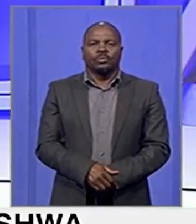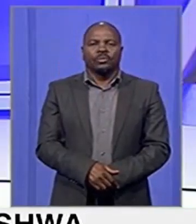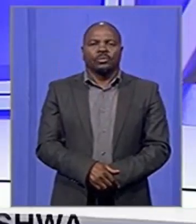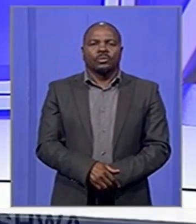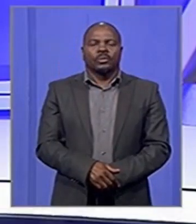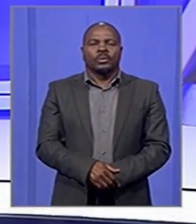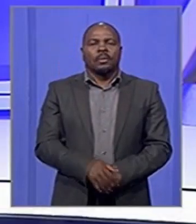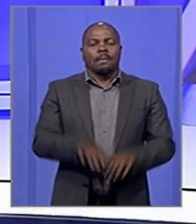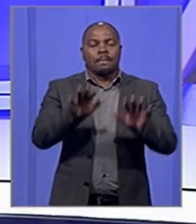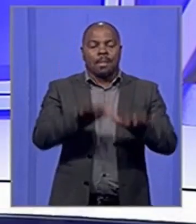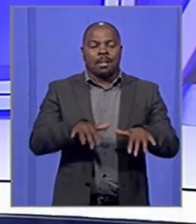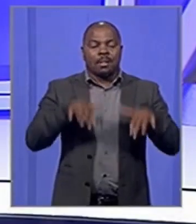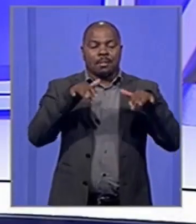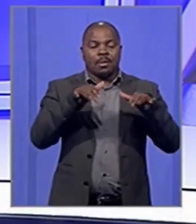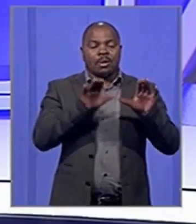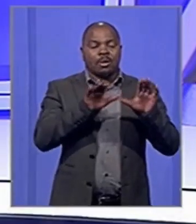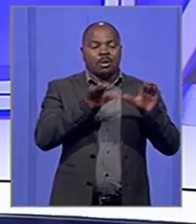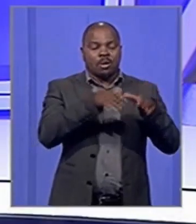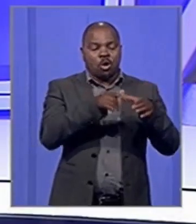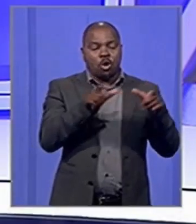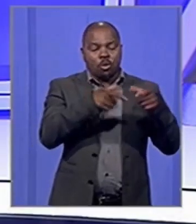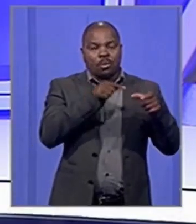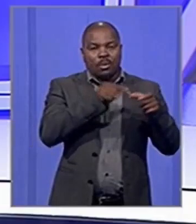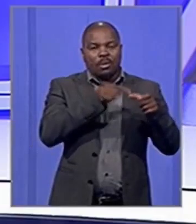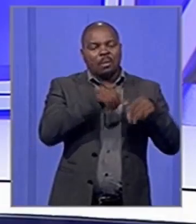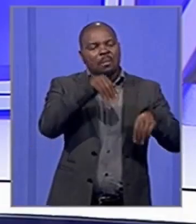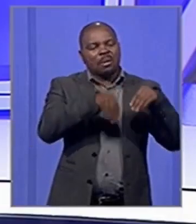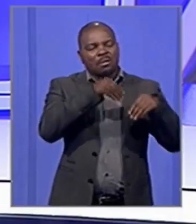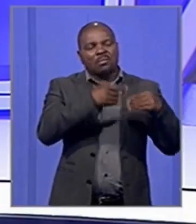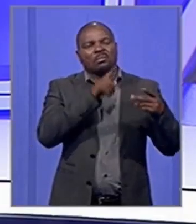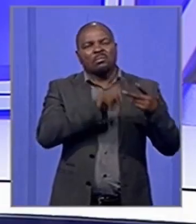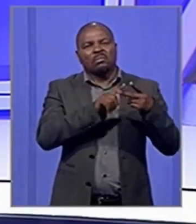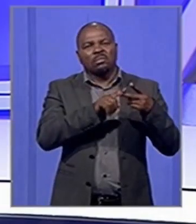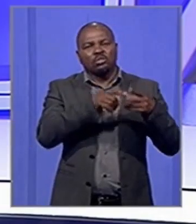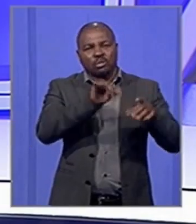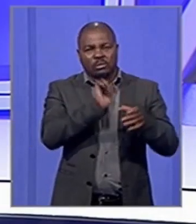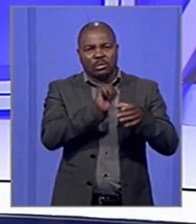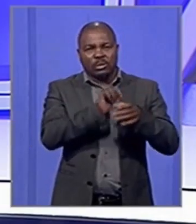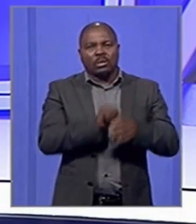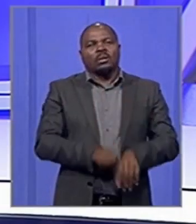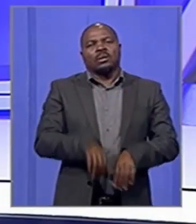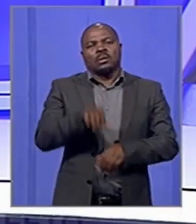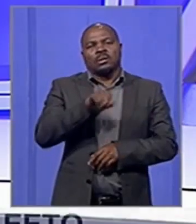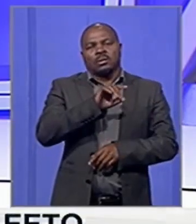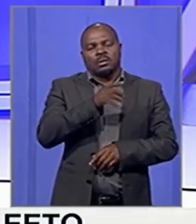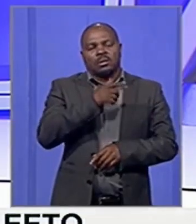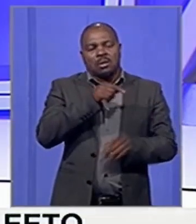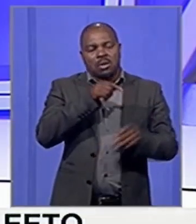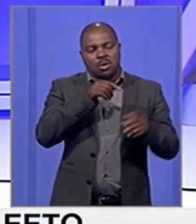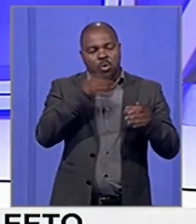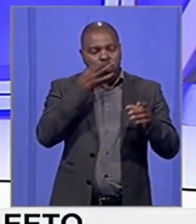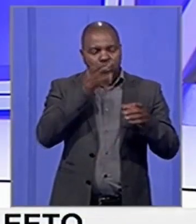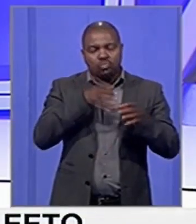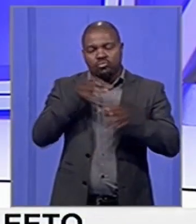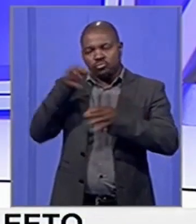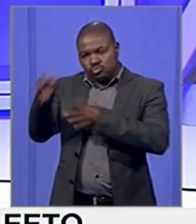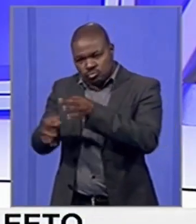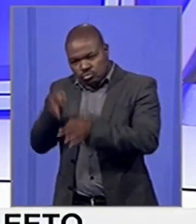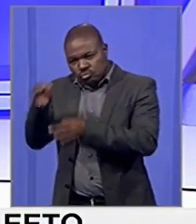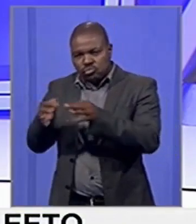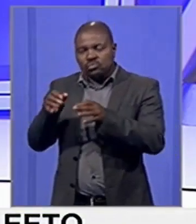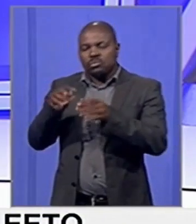Modulasetulo wa komiti ya Palamente ya Diminerale le Energy Sahlulele Luzipho o teketse baqolotsi ba ditaba puo ka sephetho sa leeto la komiti provinseng